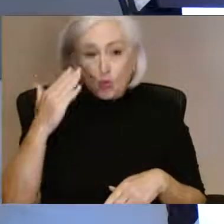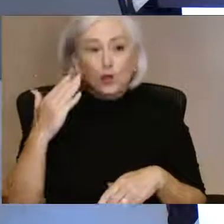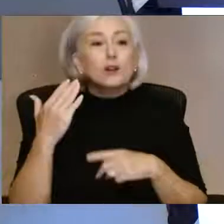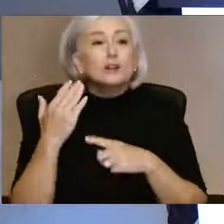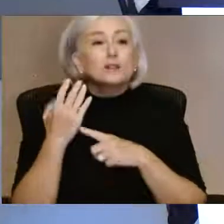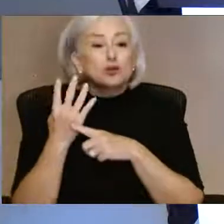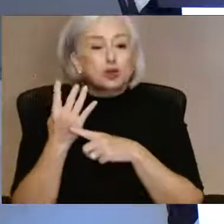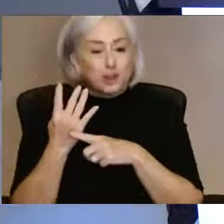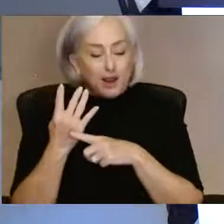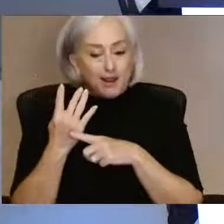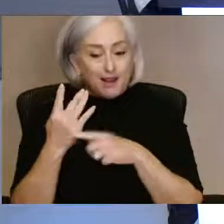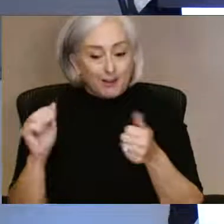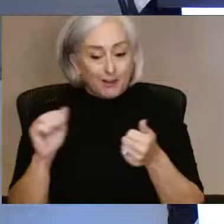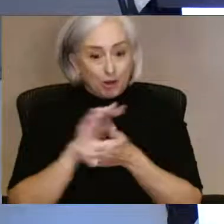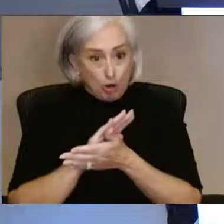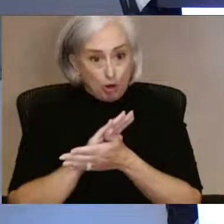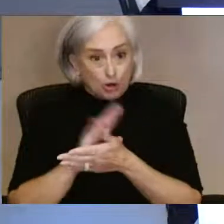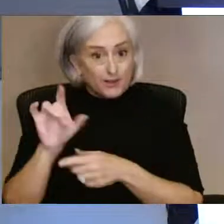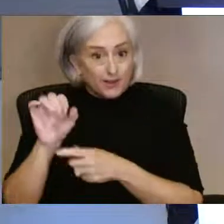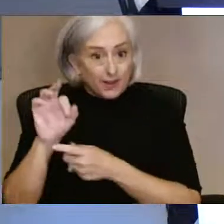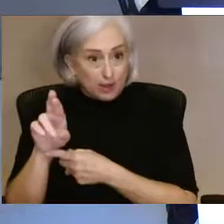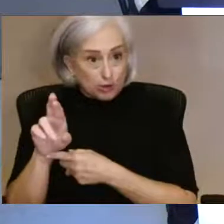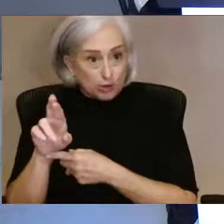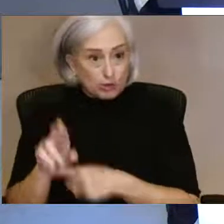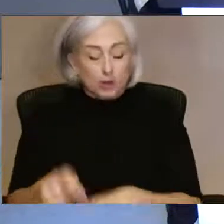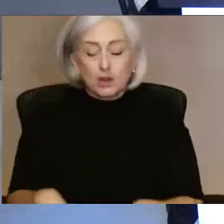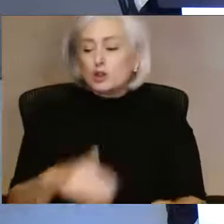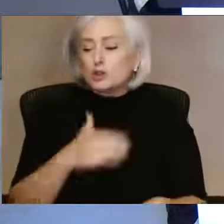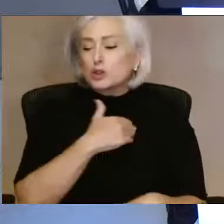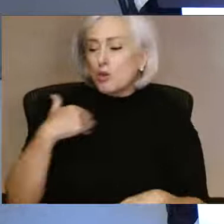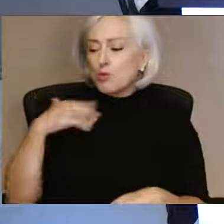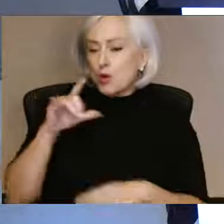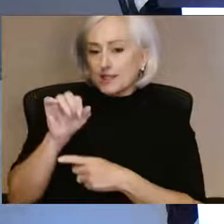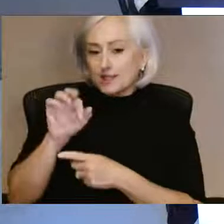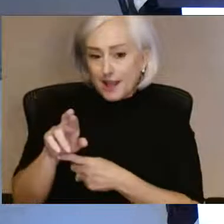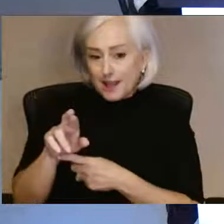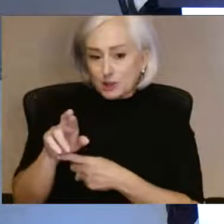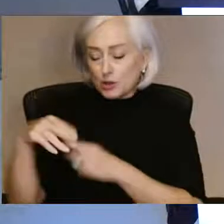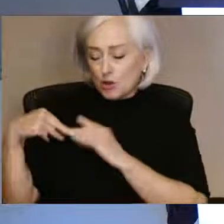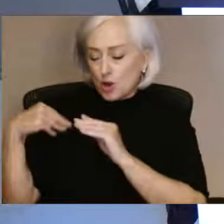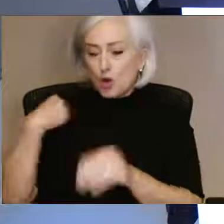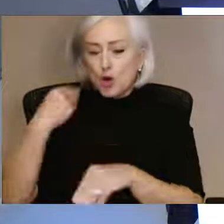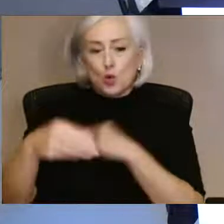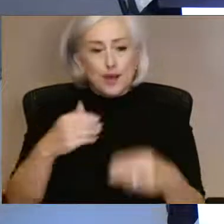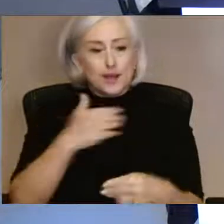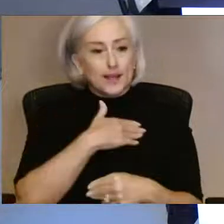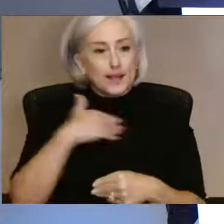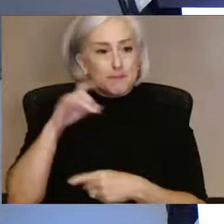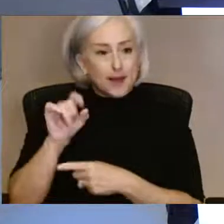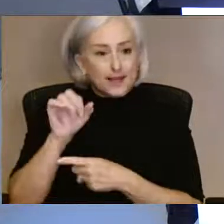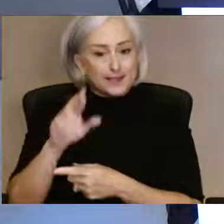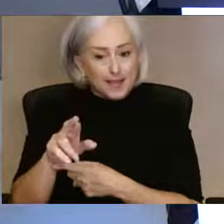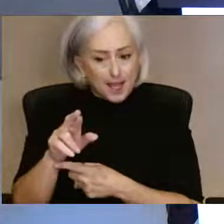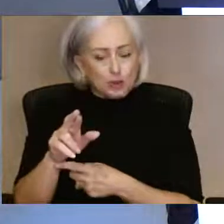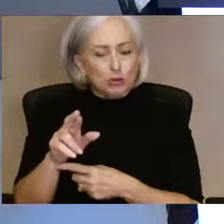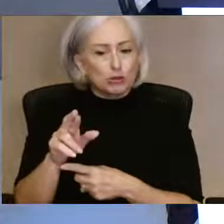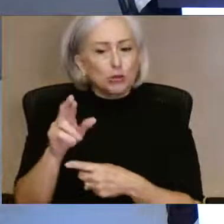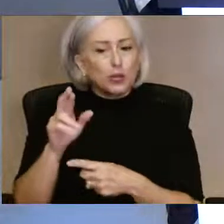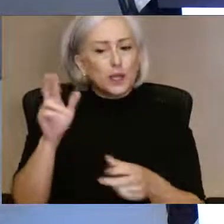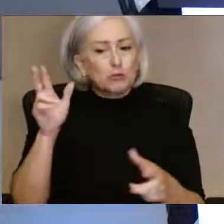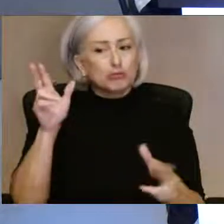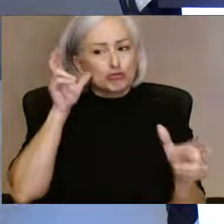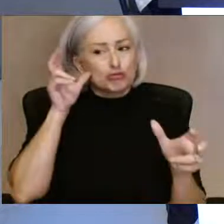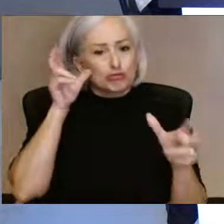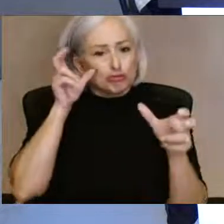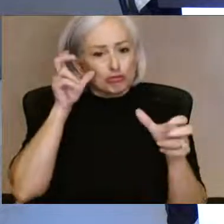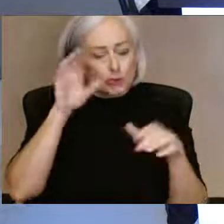obviously breast cancer and hereditary breast cancer gets a lot of press, and my